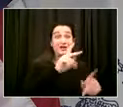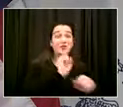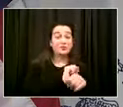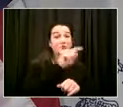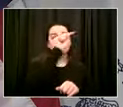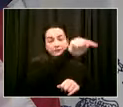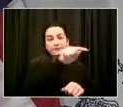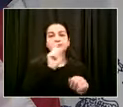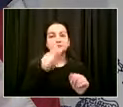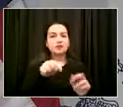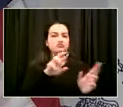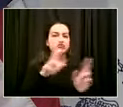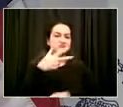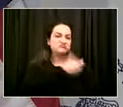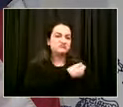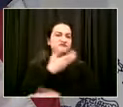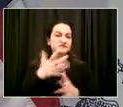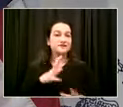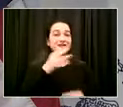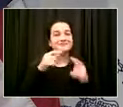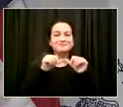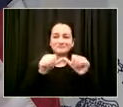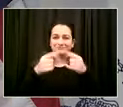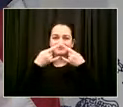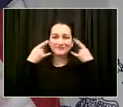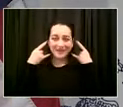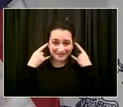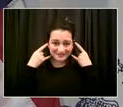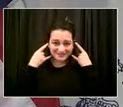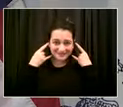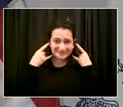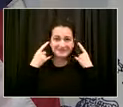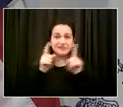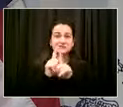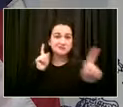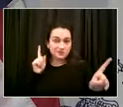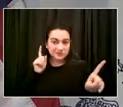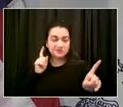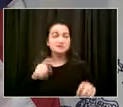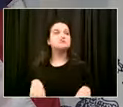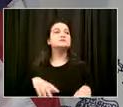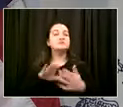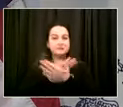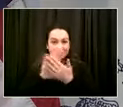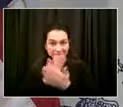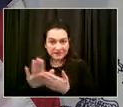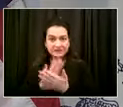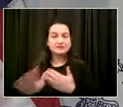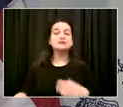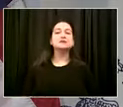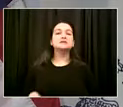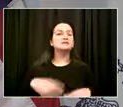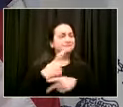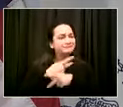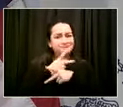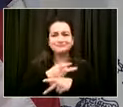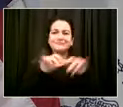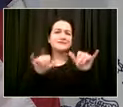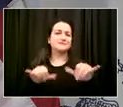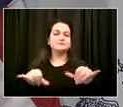You're going to see constant cleaning, really careful efforts to make sure that people are